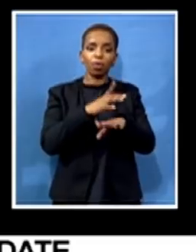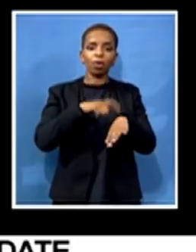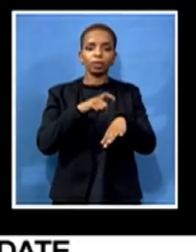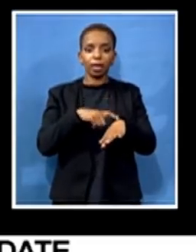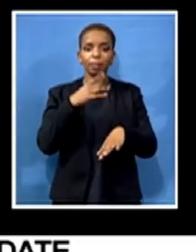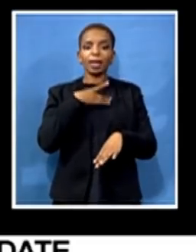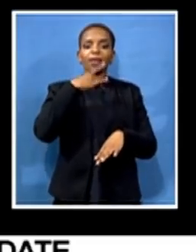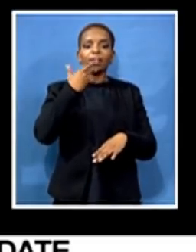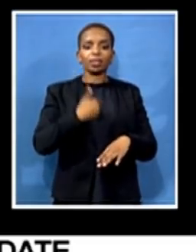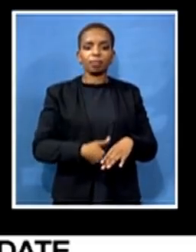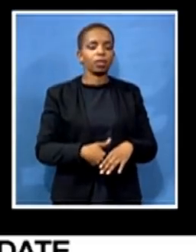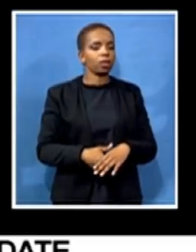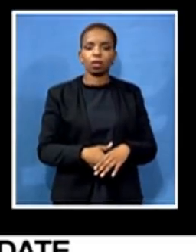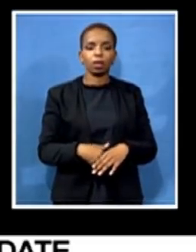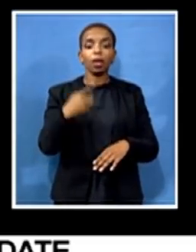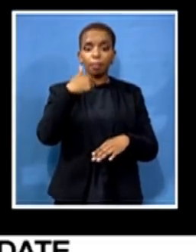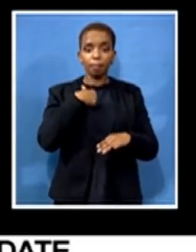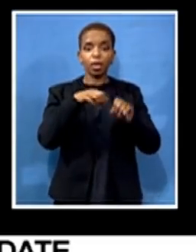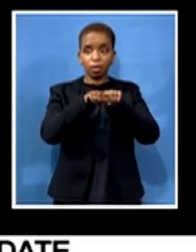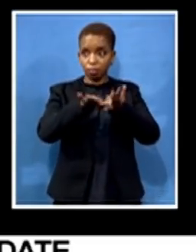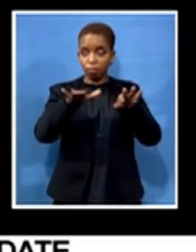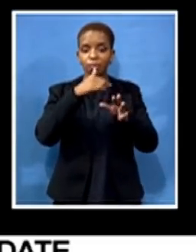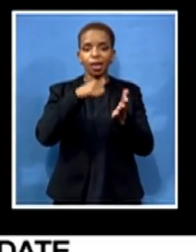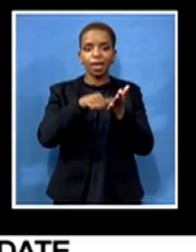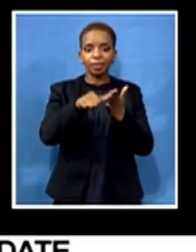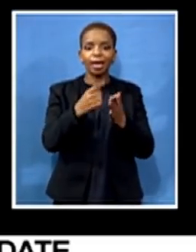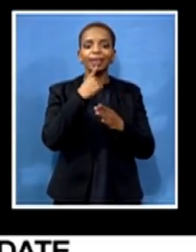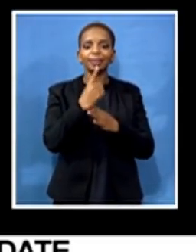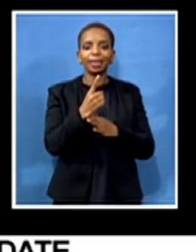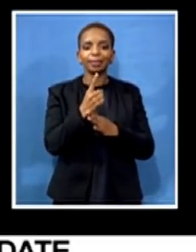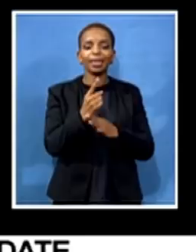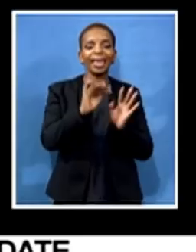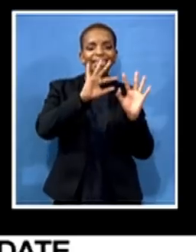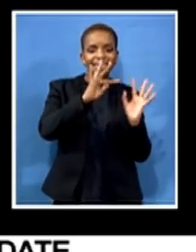I said I'd leave at 12 because the letter said 10 to 12.